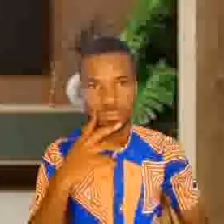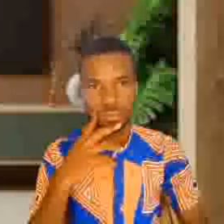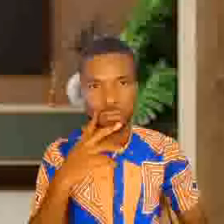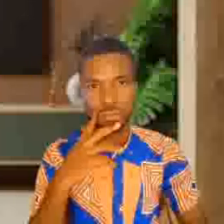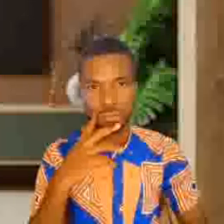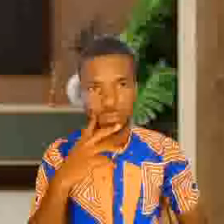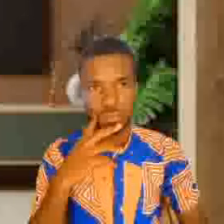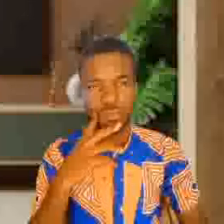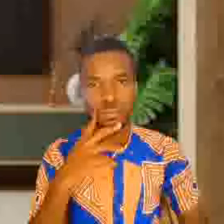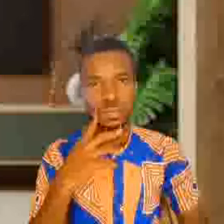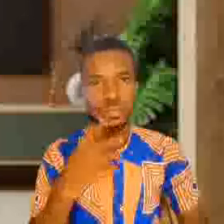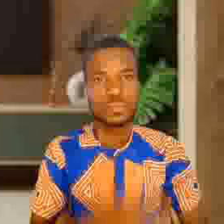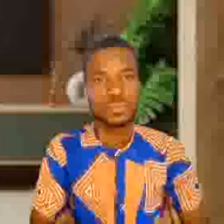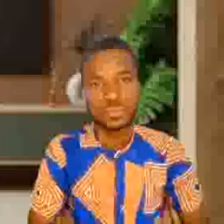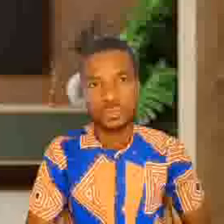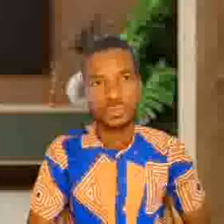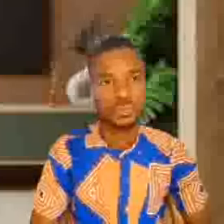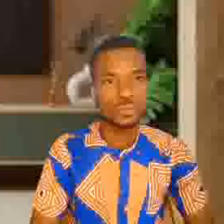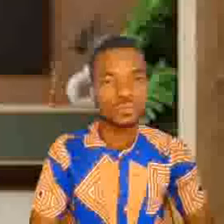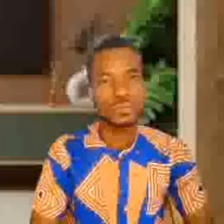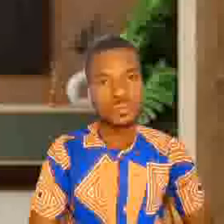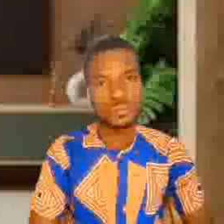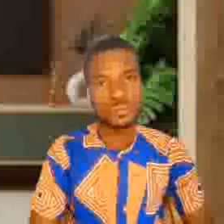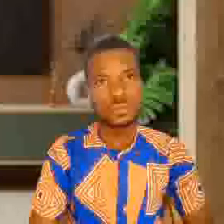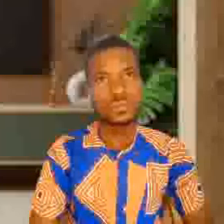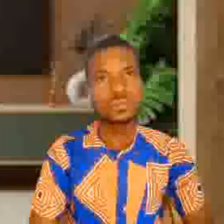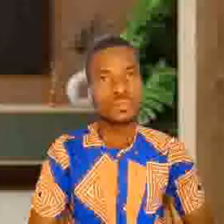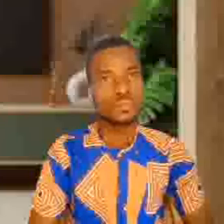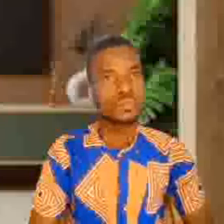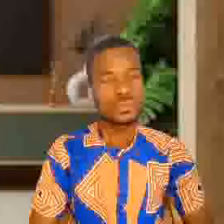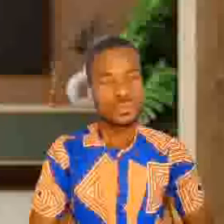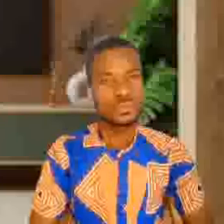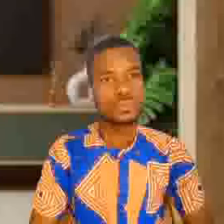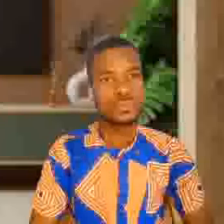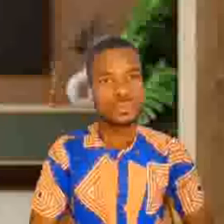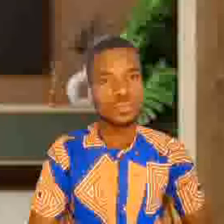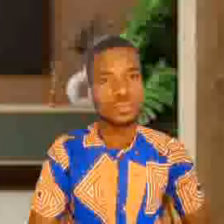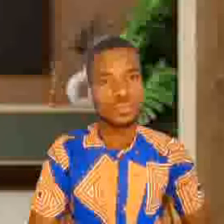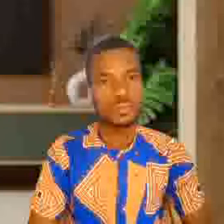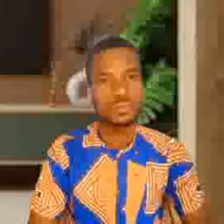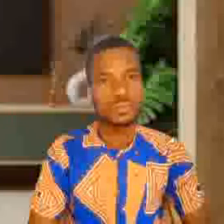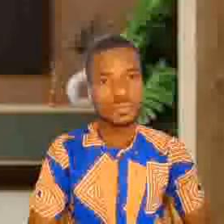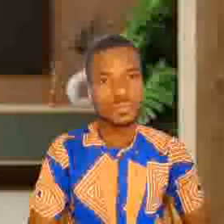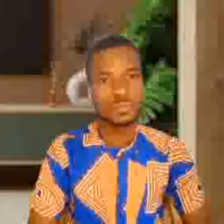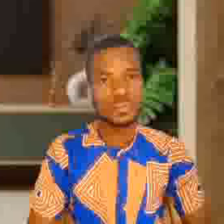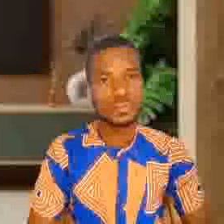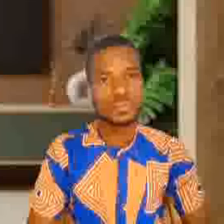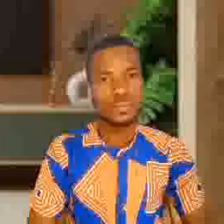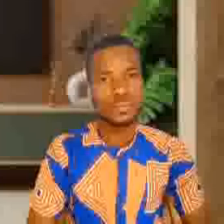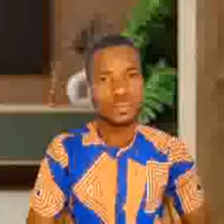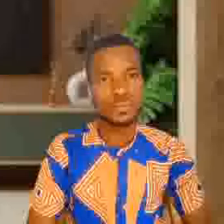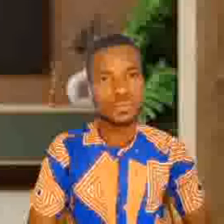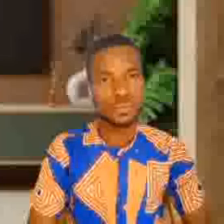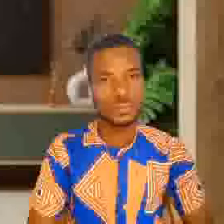So I began to push in prayer, began to push in fasting, began to push. Those were the days when camp was